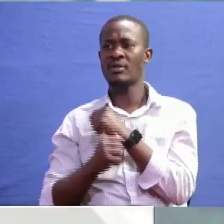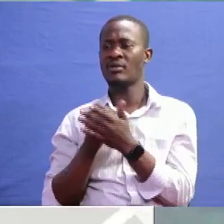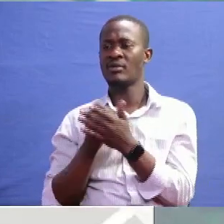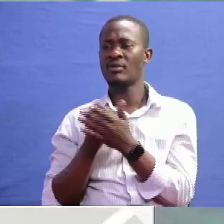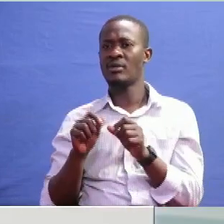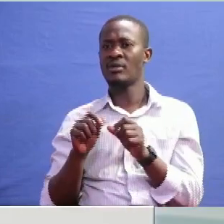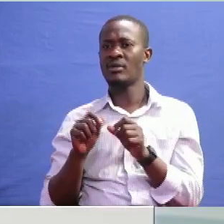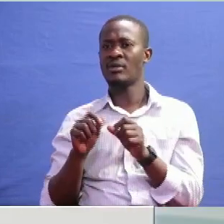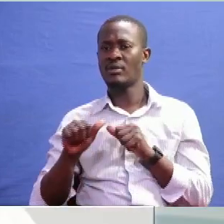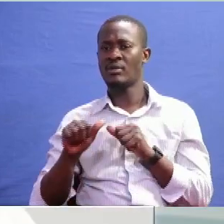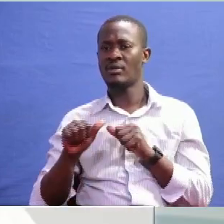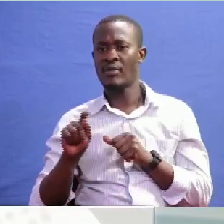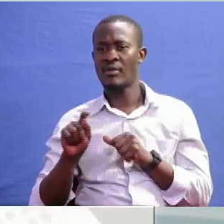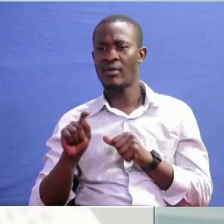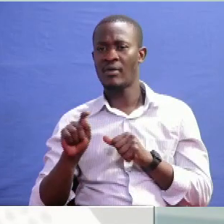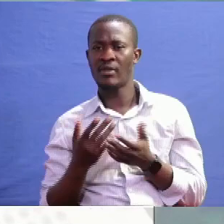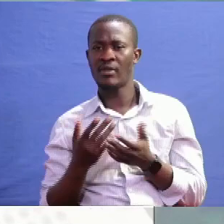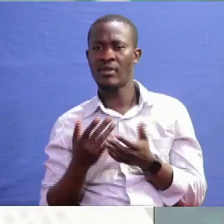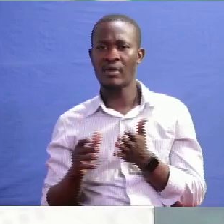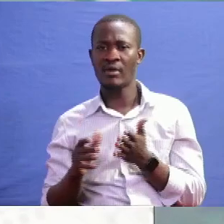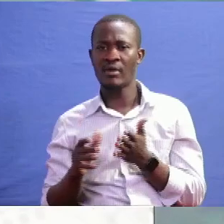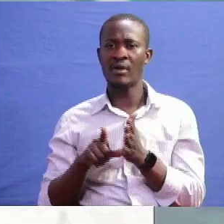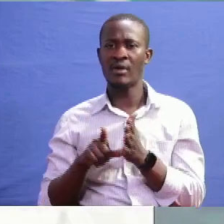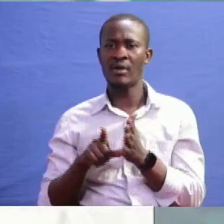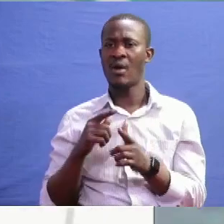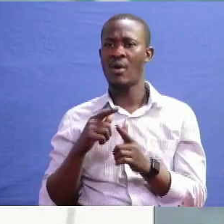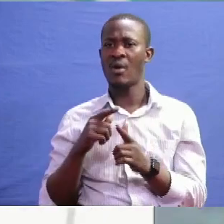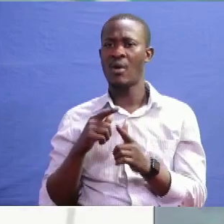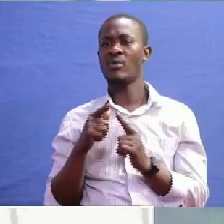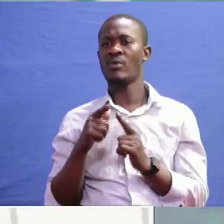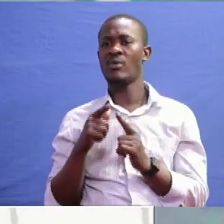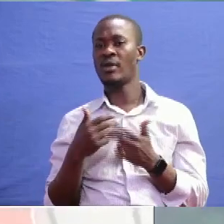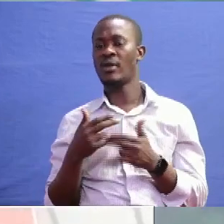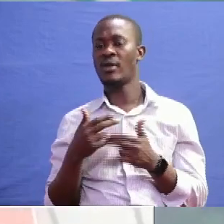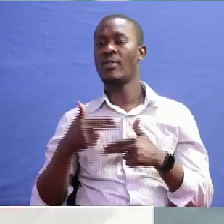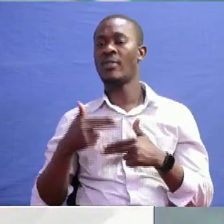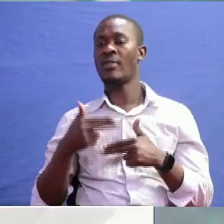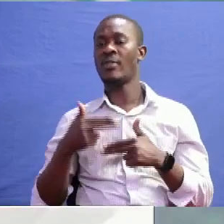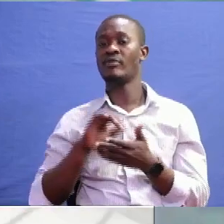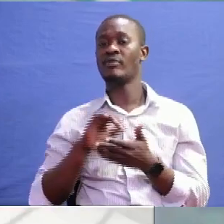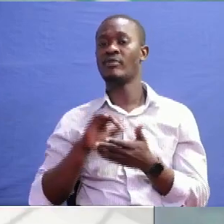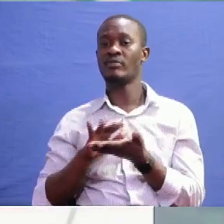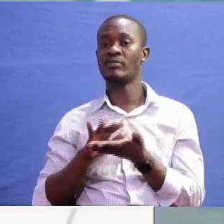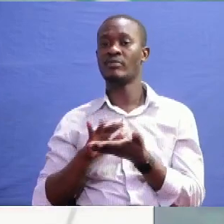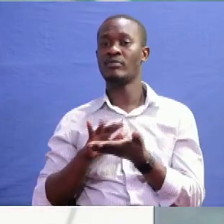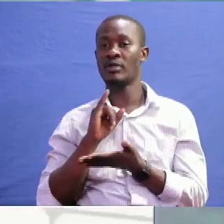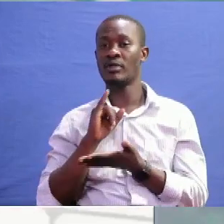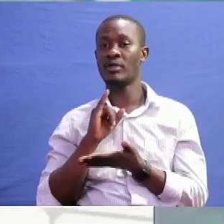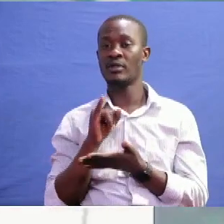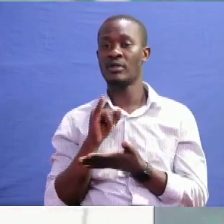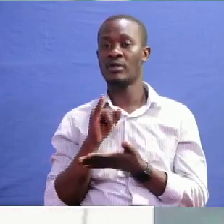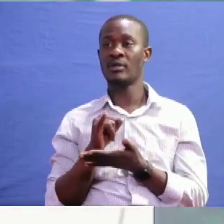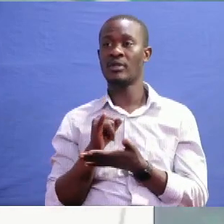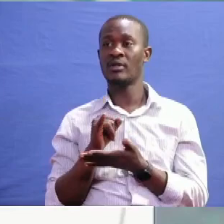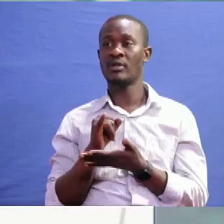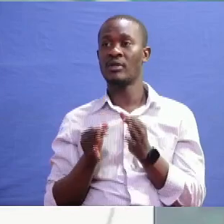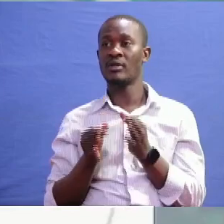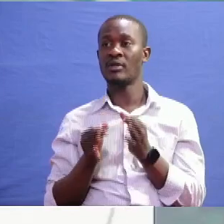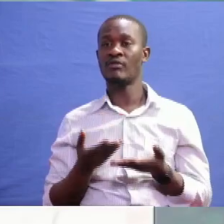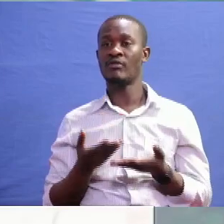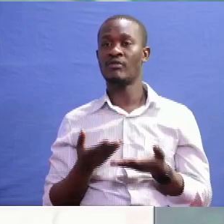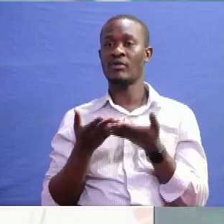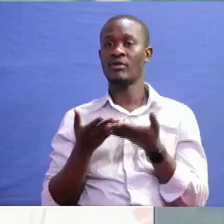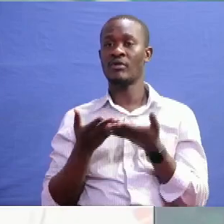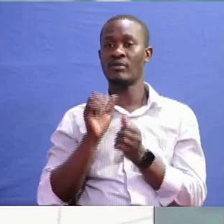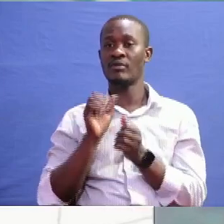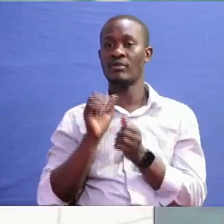that the quantums are low. Okay. And even when we simulate, the highest that you can be able to pay, if you give you 10 years, the highest you